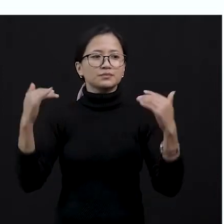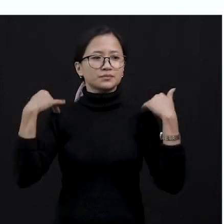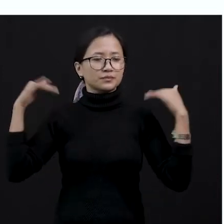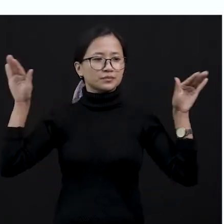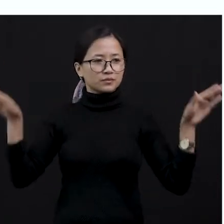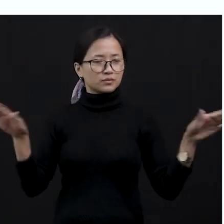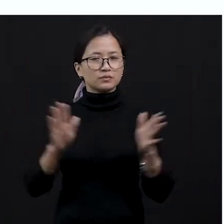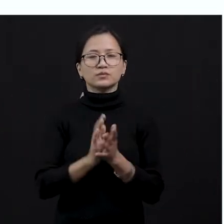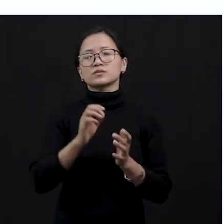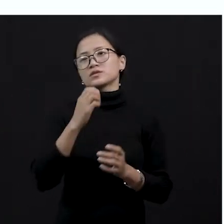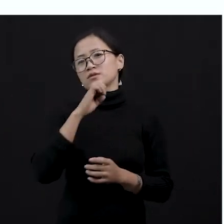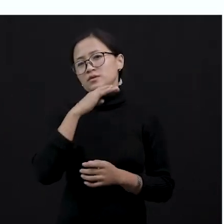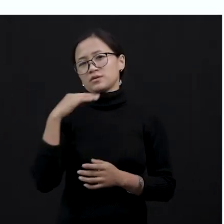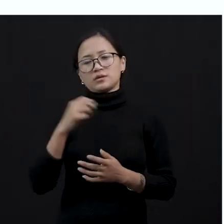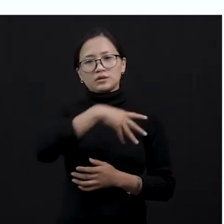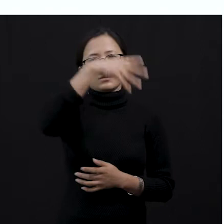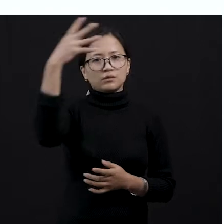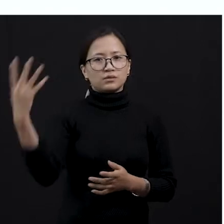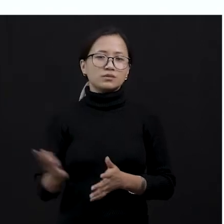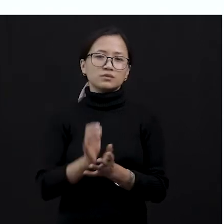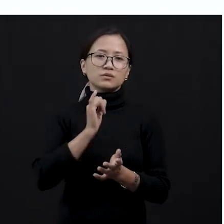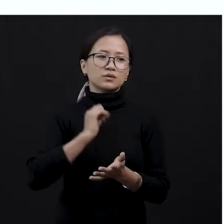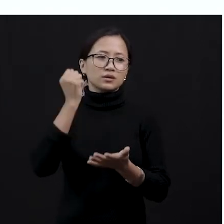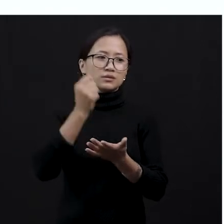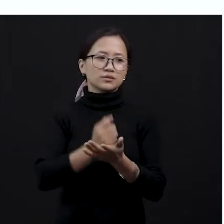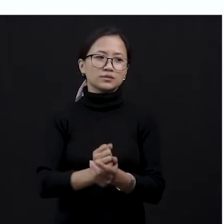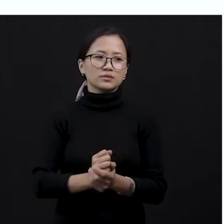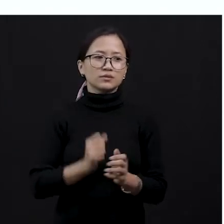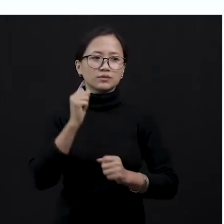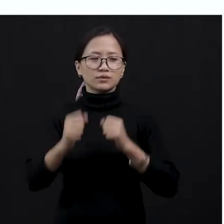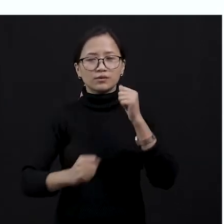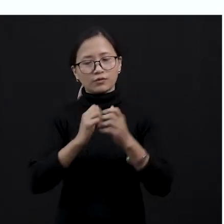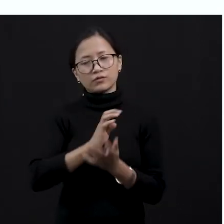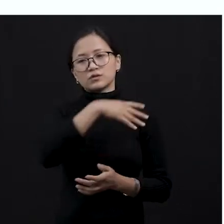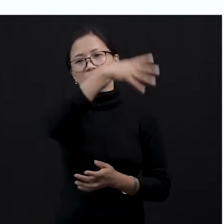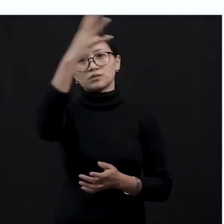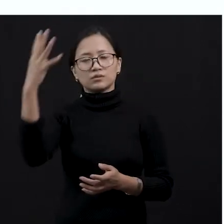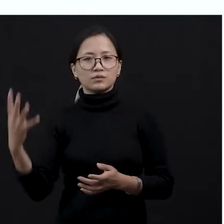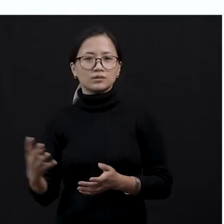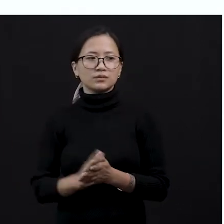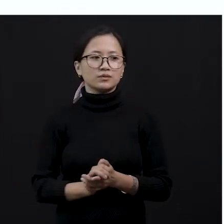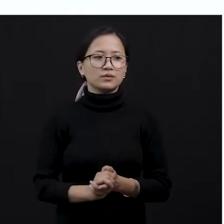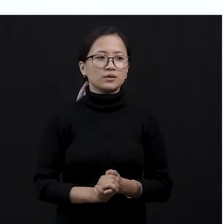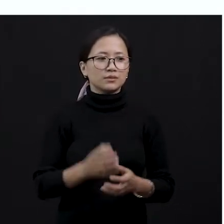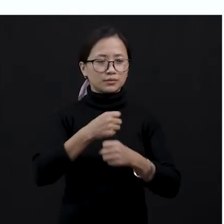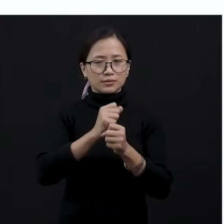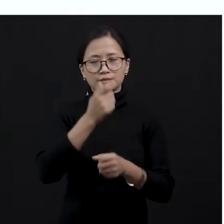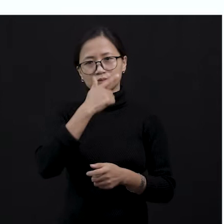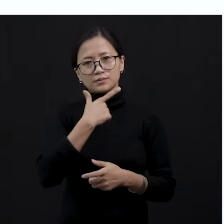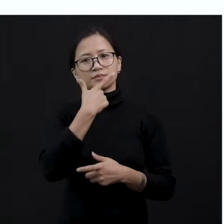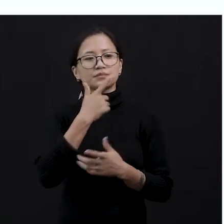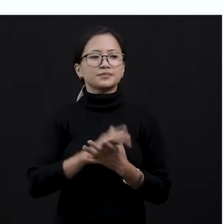the wings of rainbow. I would still run for the rainbow that makes